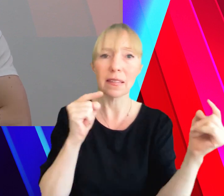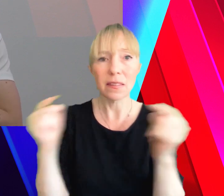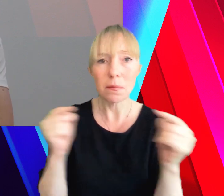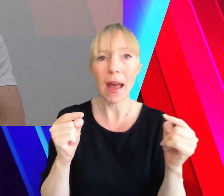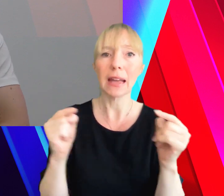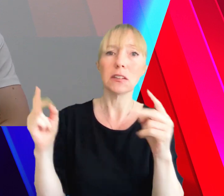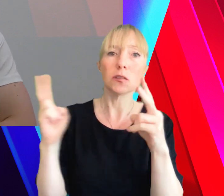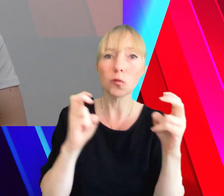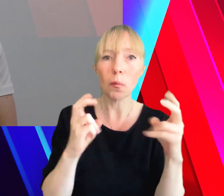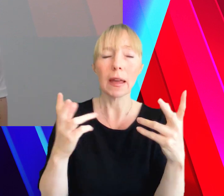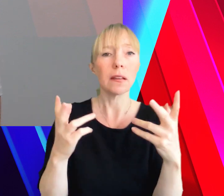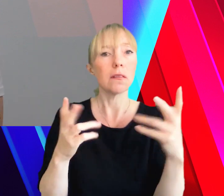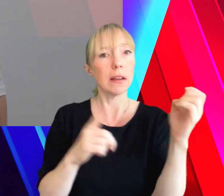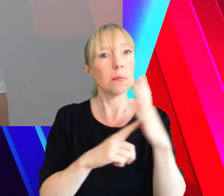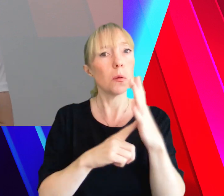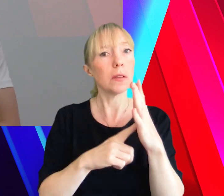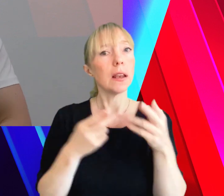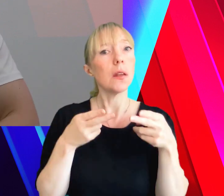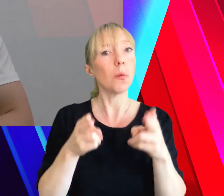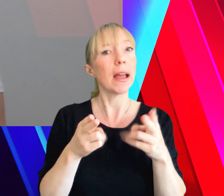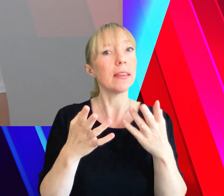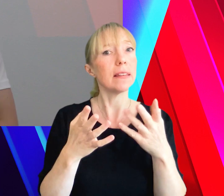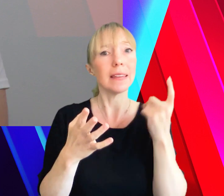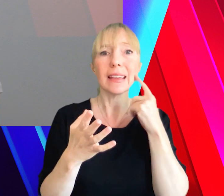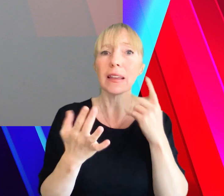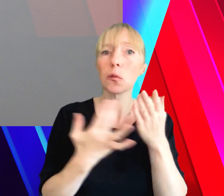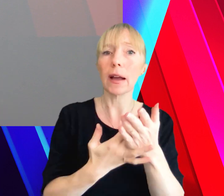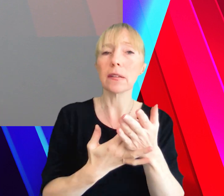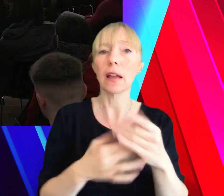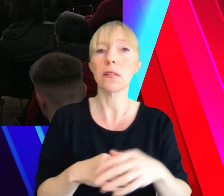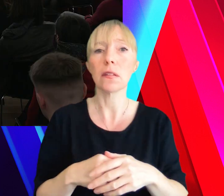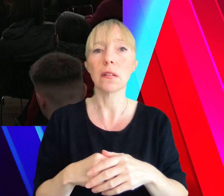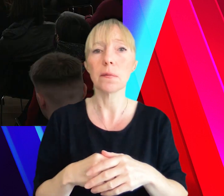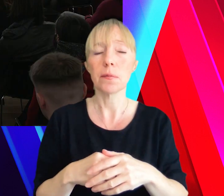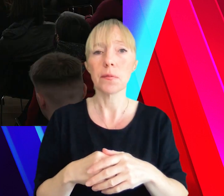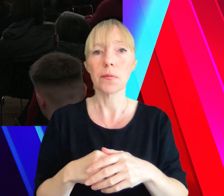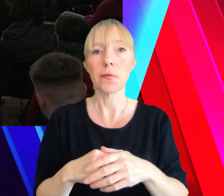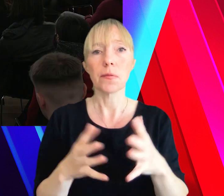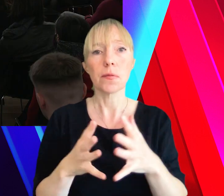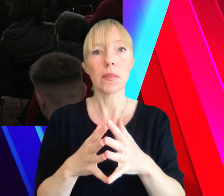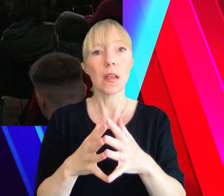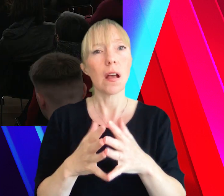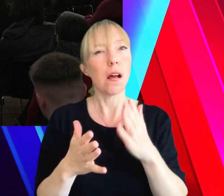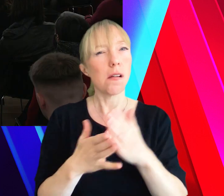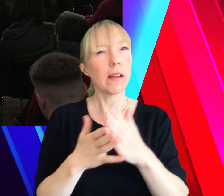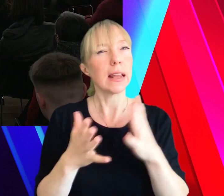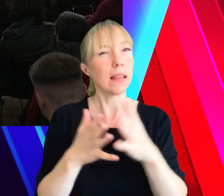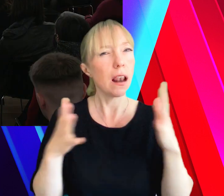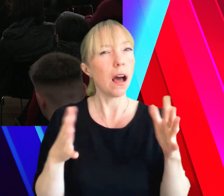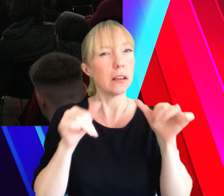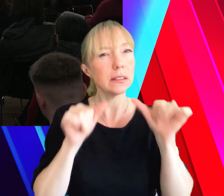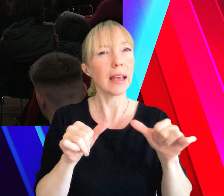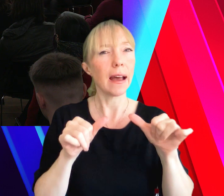like debates and topics and discussions that are really important in a way that's really accessible. Well, I feel like a lot of sort of the real